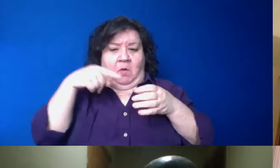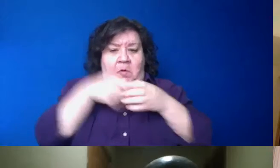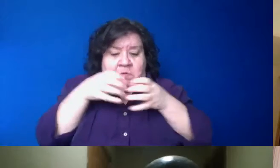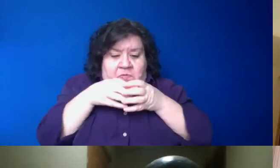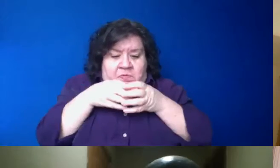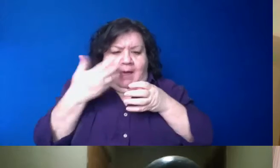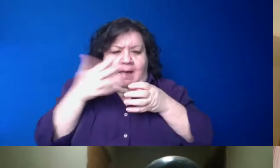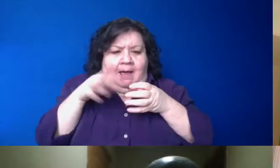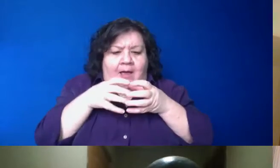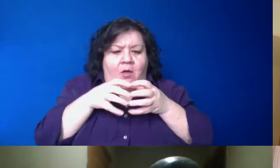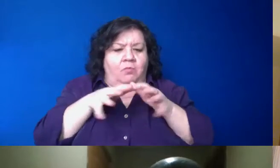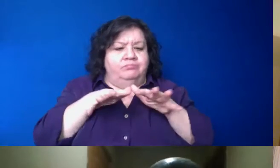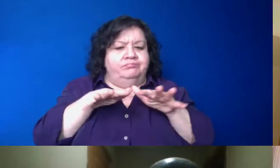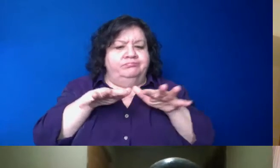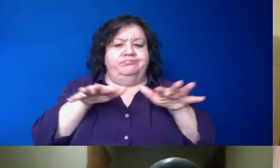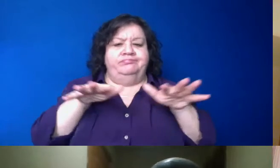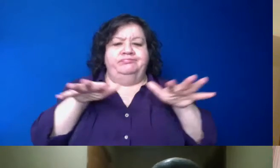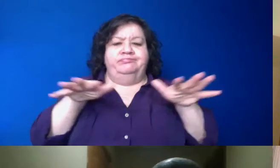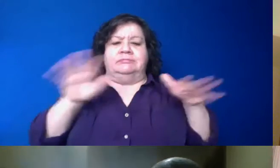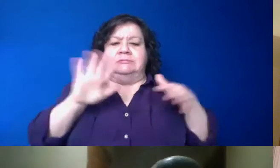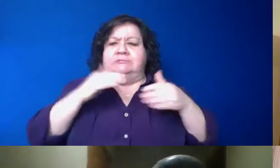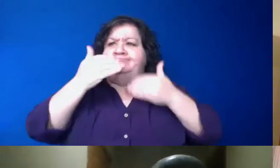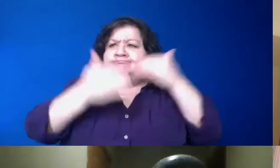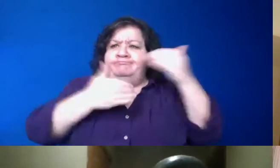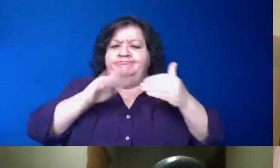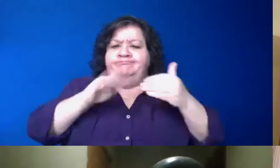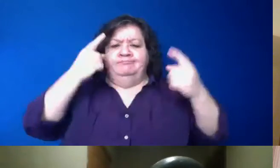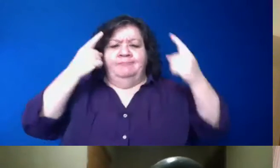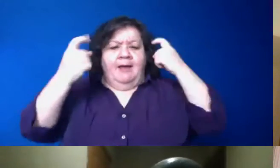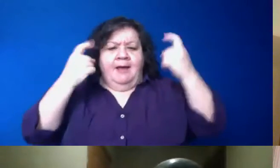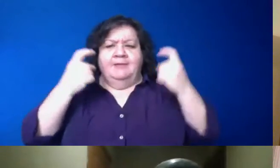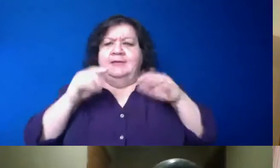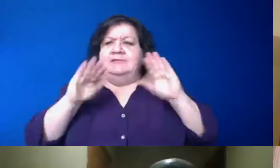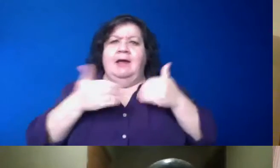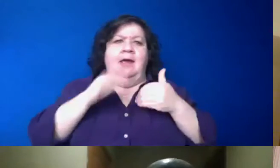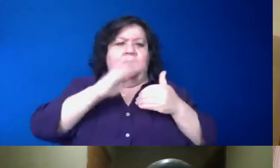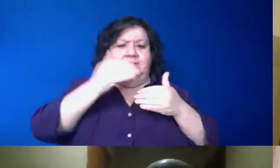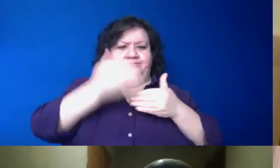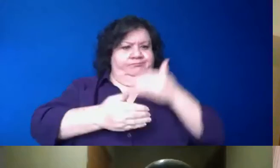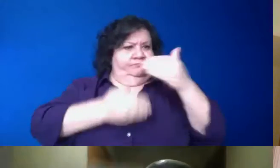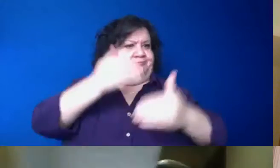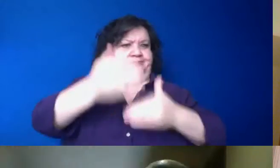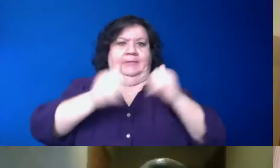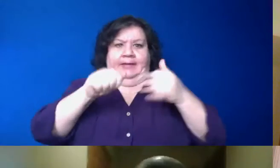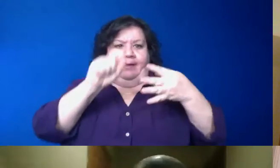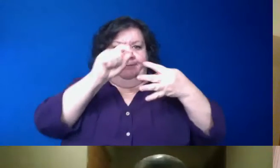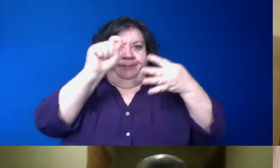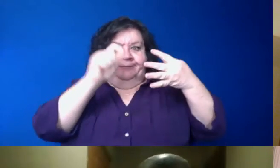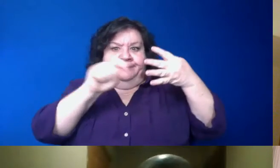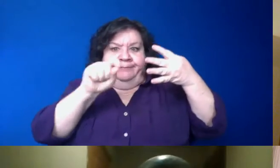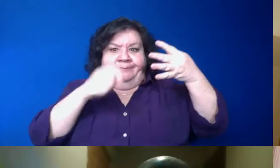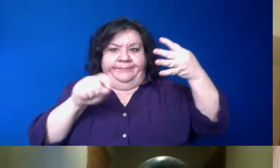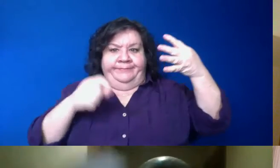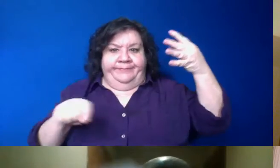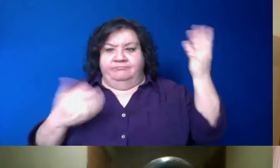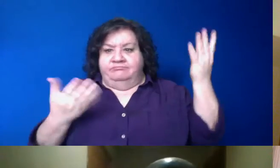these targets, and is there a way for DPO to join this working group? And we have one more general